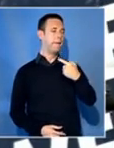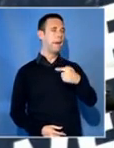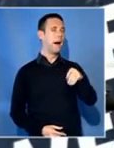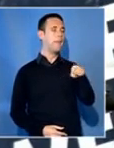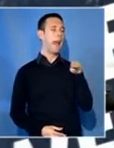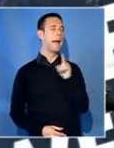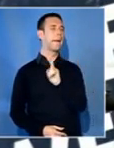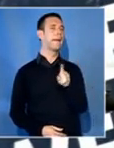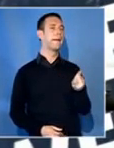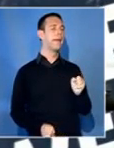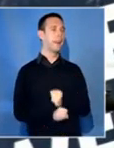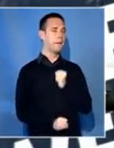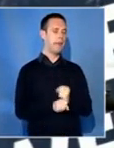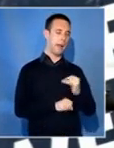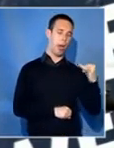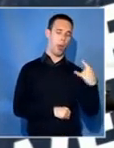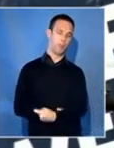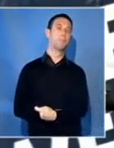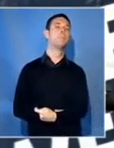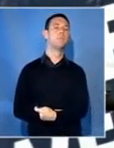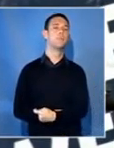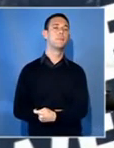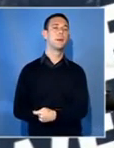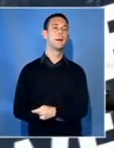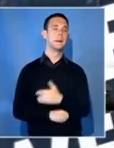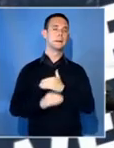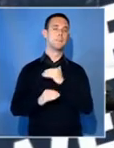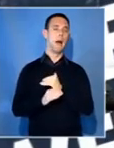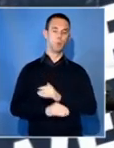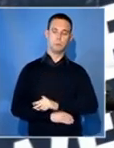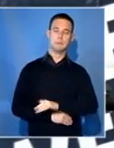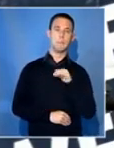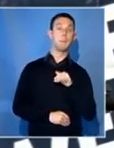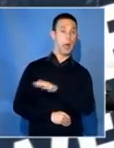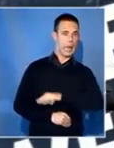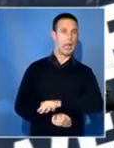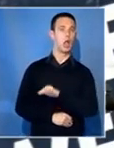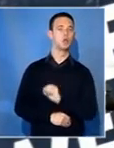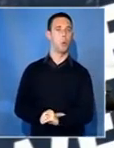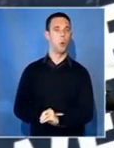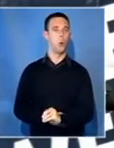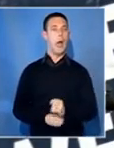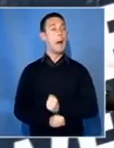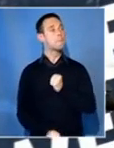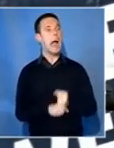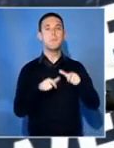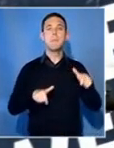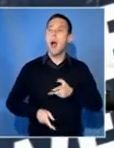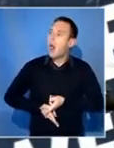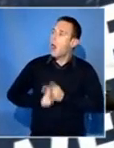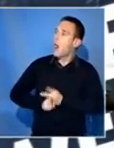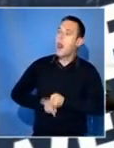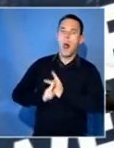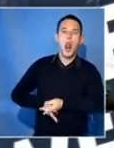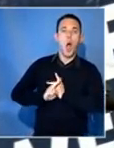Because some of these banks, before these problems, had lines of credit, borrowing lines of credit to only lend to their